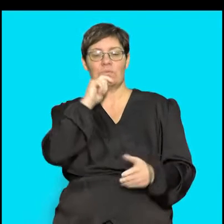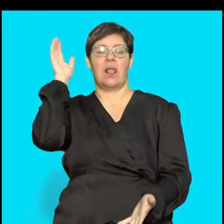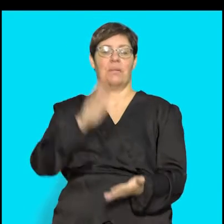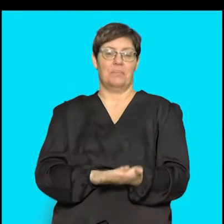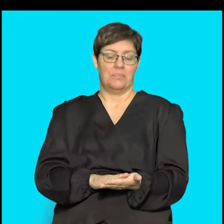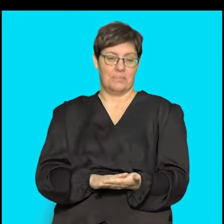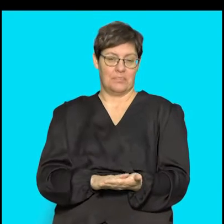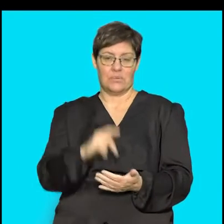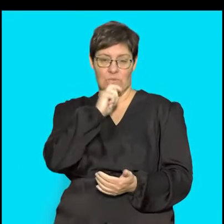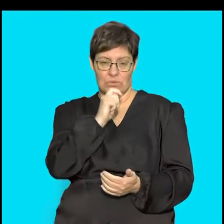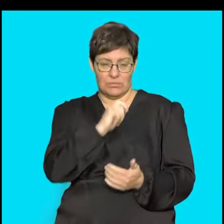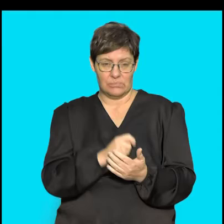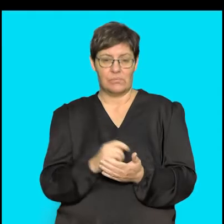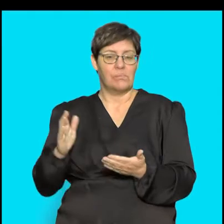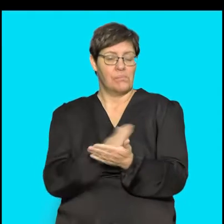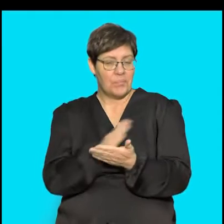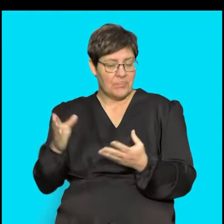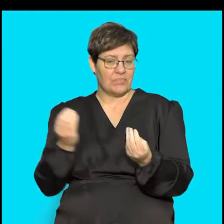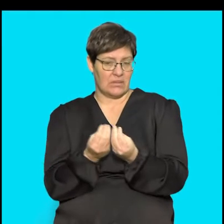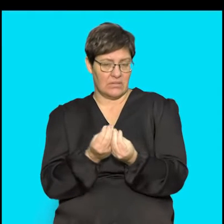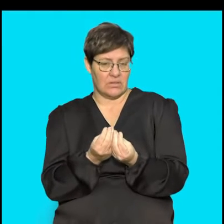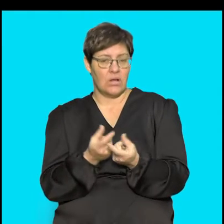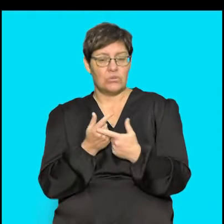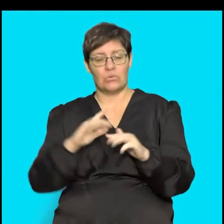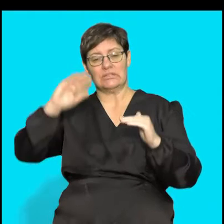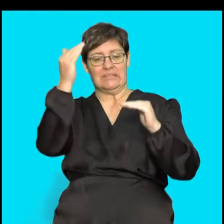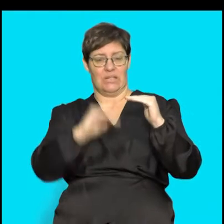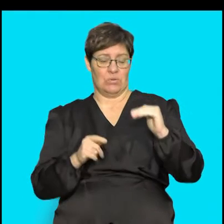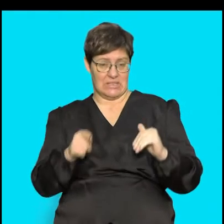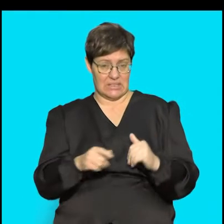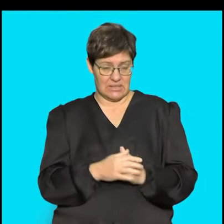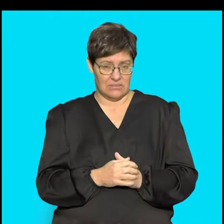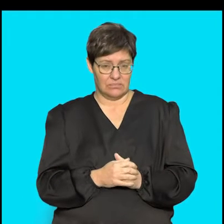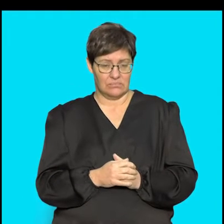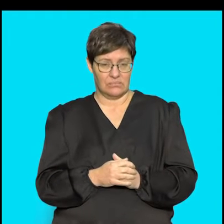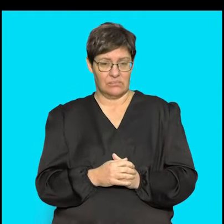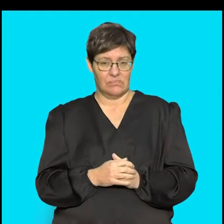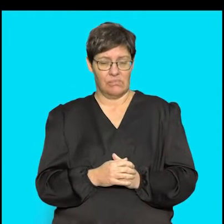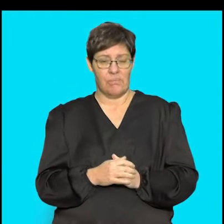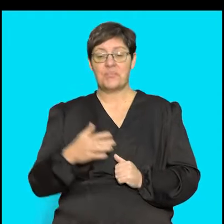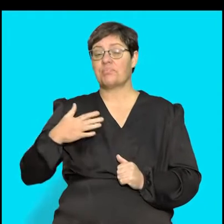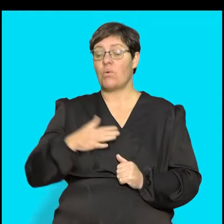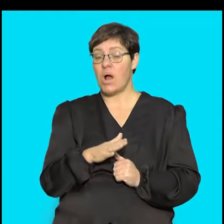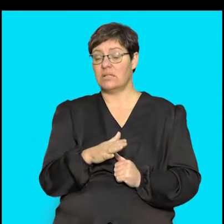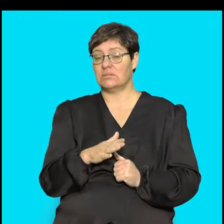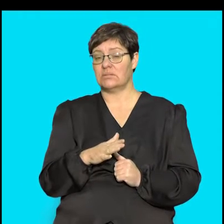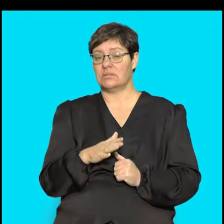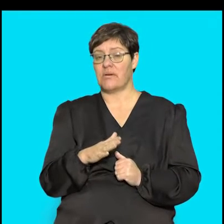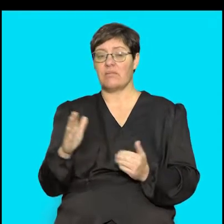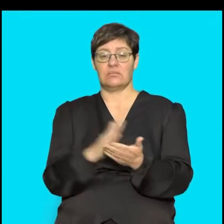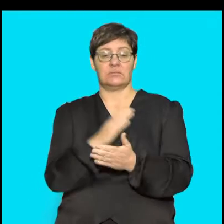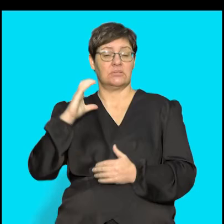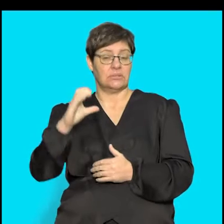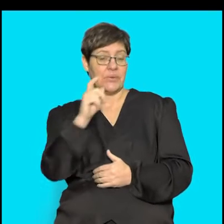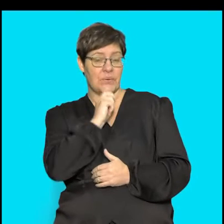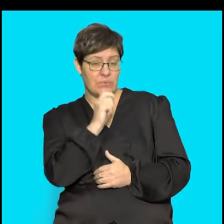use up some of that substance to decrease the concentration. So if we want to use some